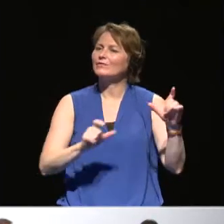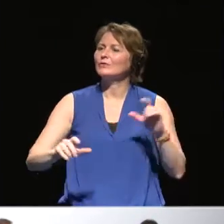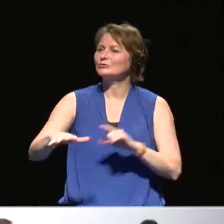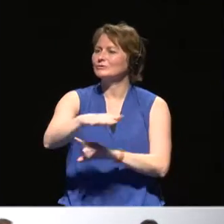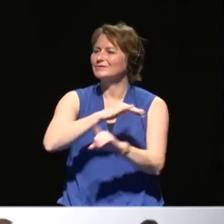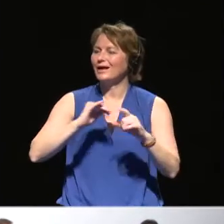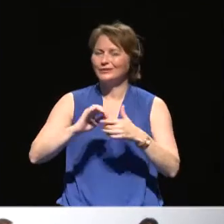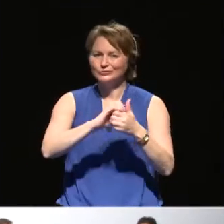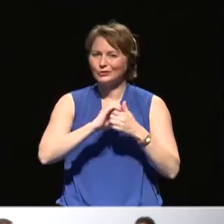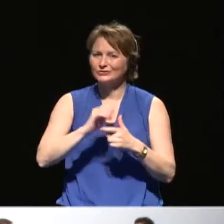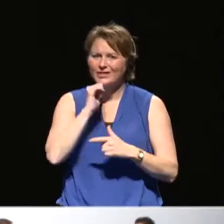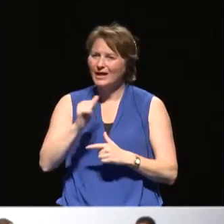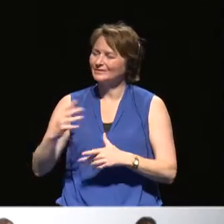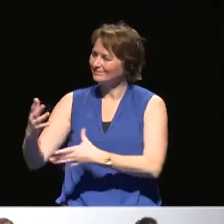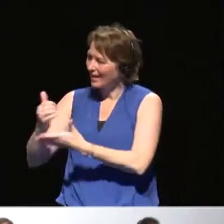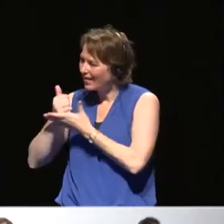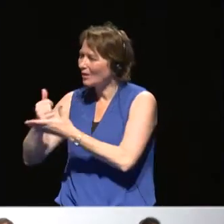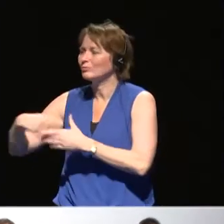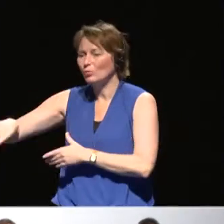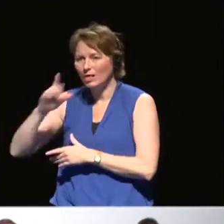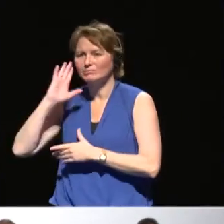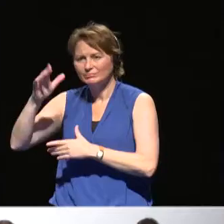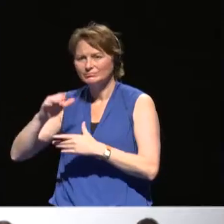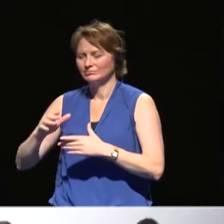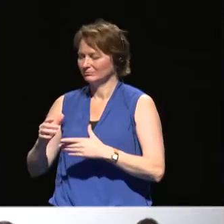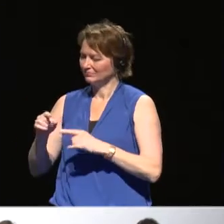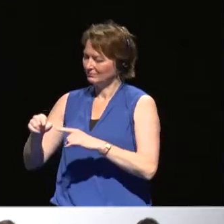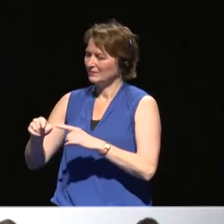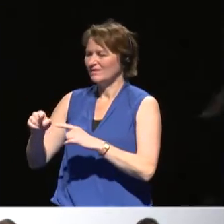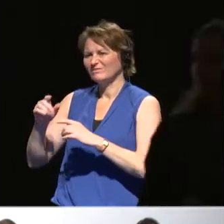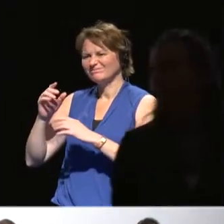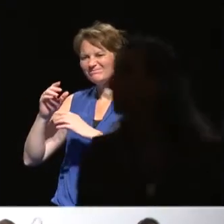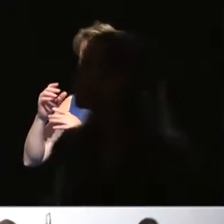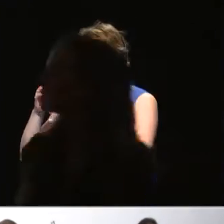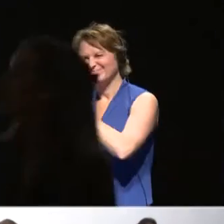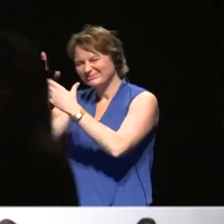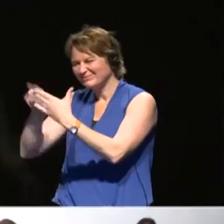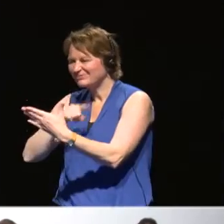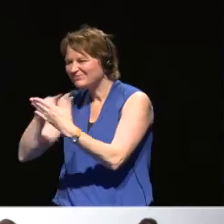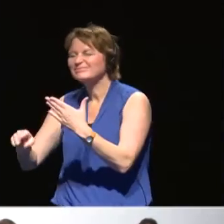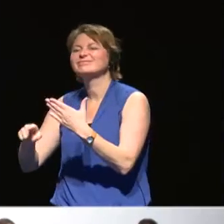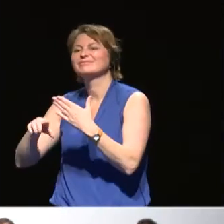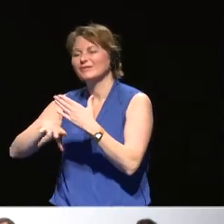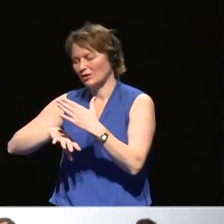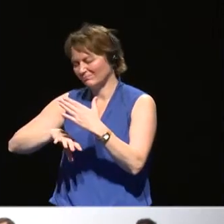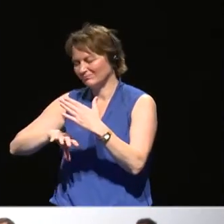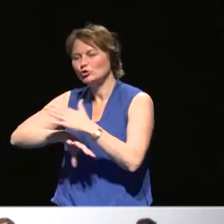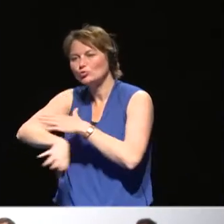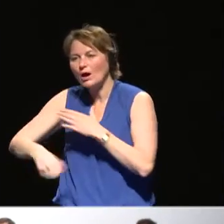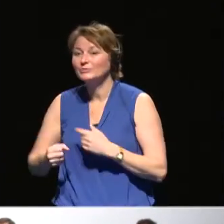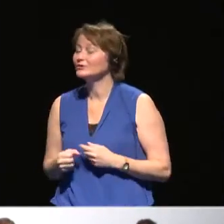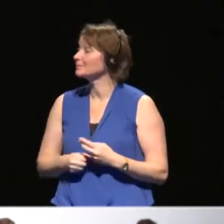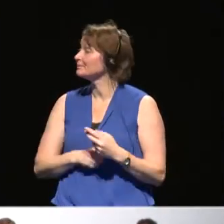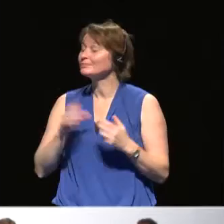Because that's missing. Thank you. That's all. We got a question about the situation in Brazil. We got the